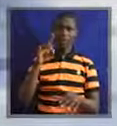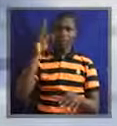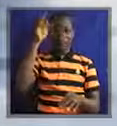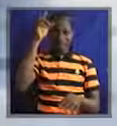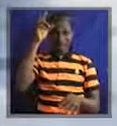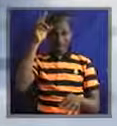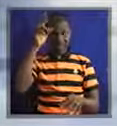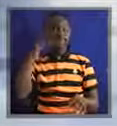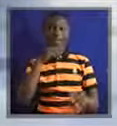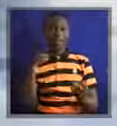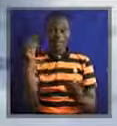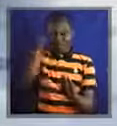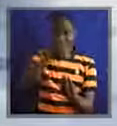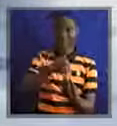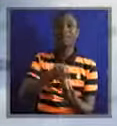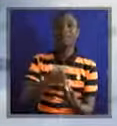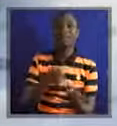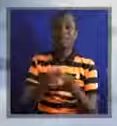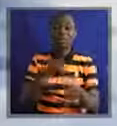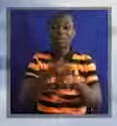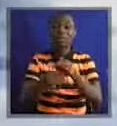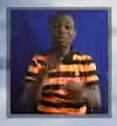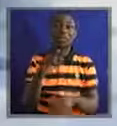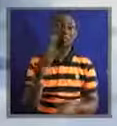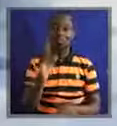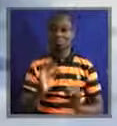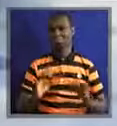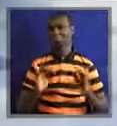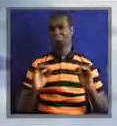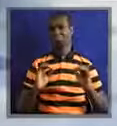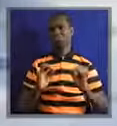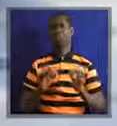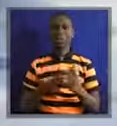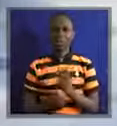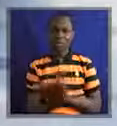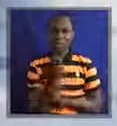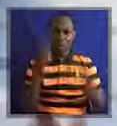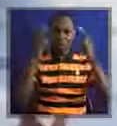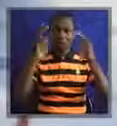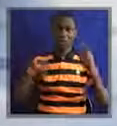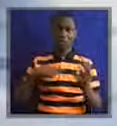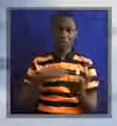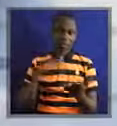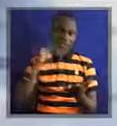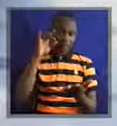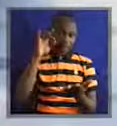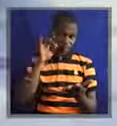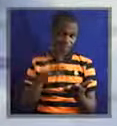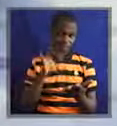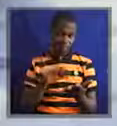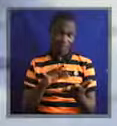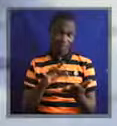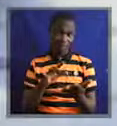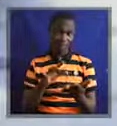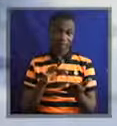it is a order da wa uhu kra anopai adisua me ne esua no watu ne din